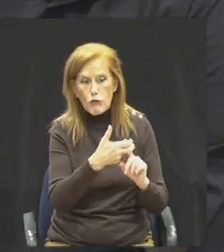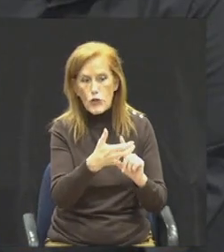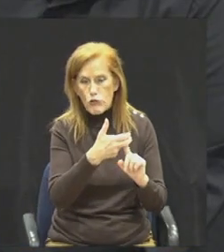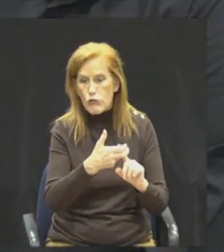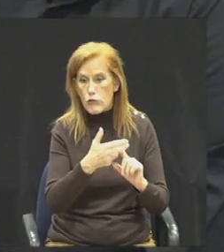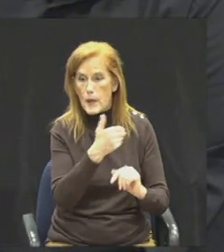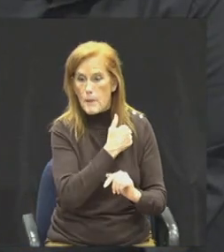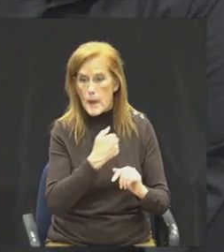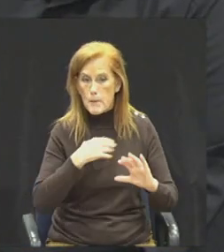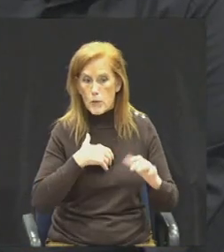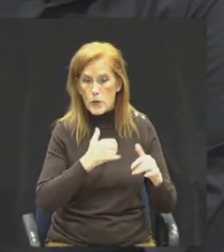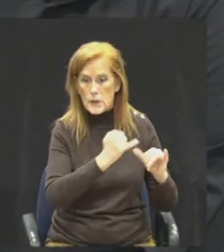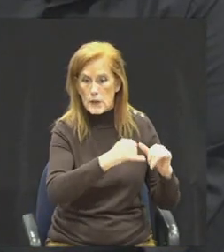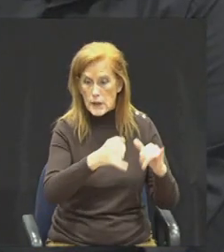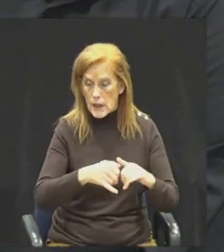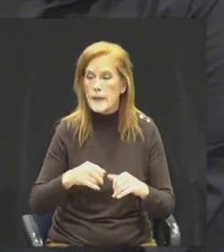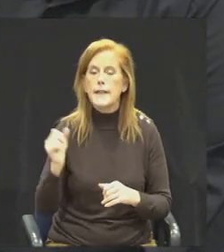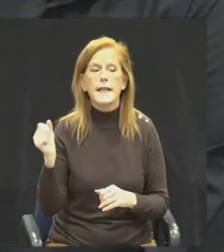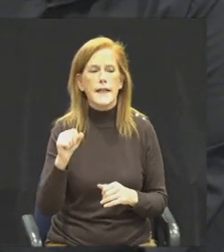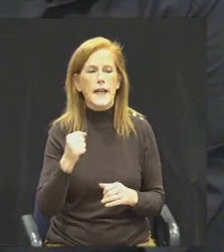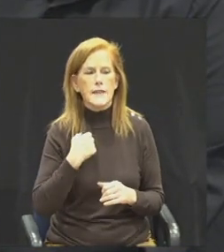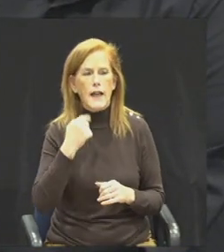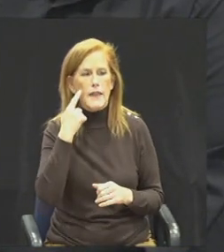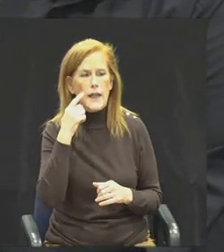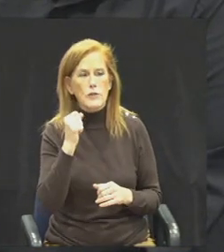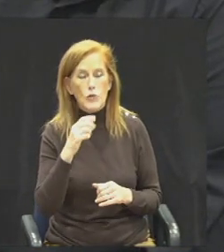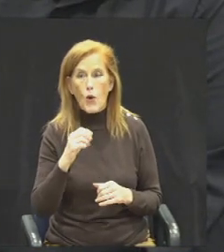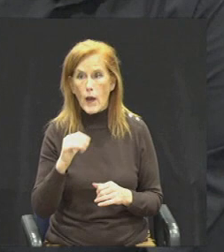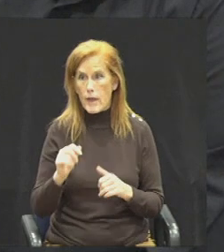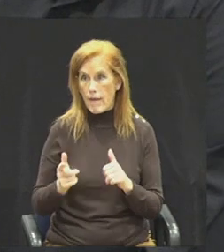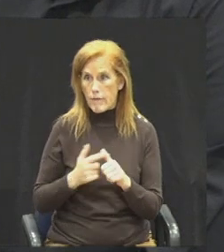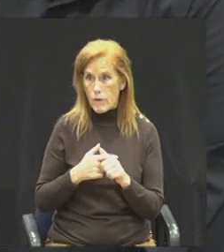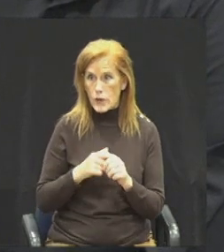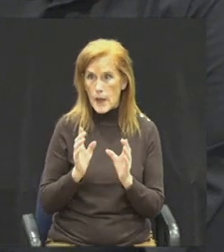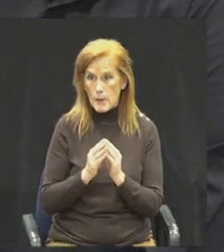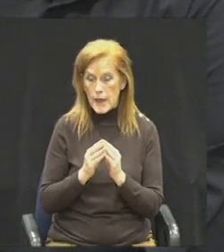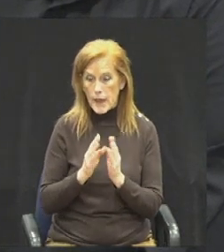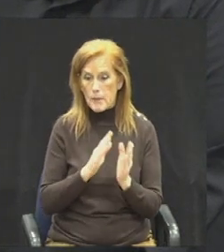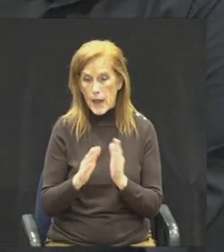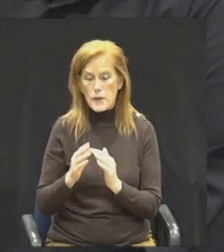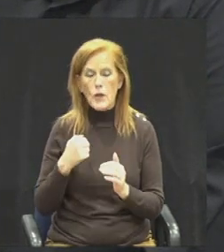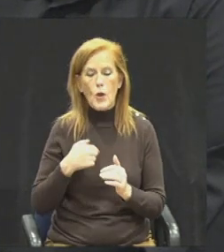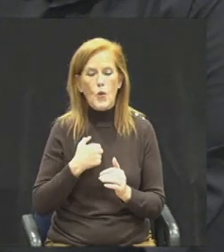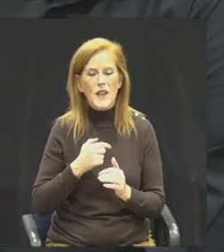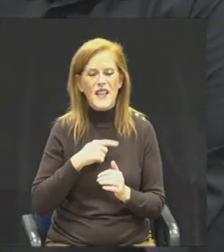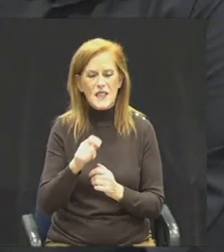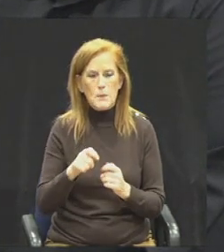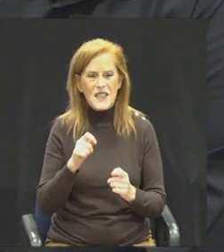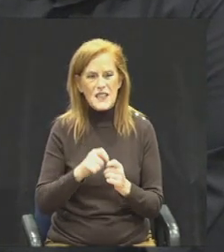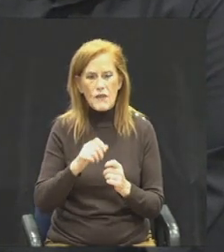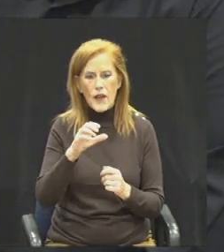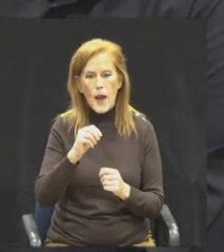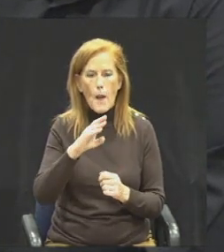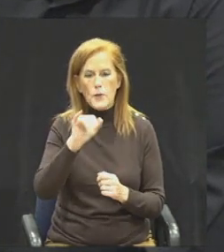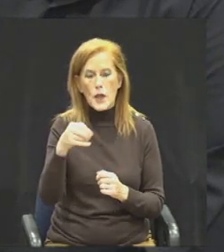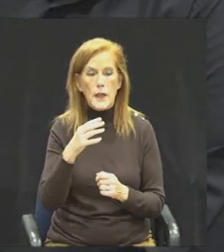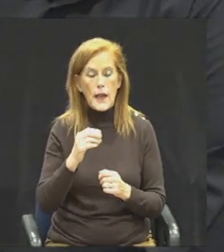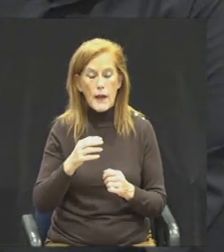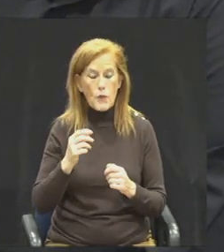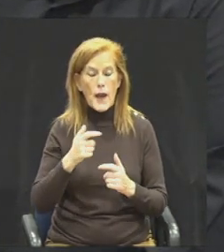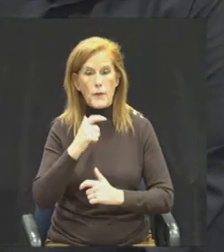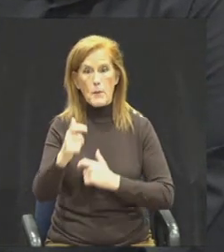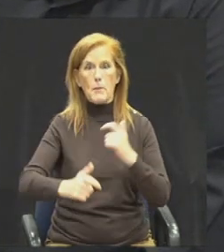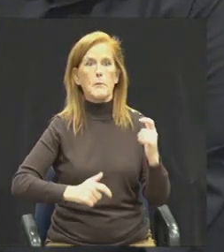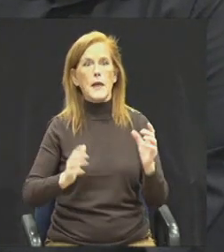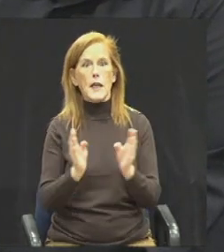Okay. And just because at the planning meeting, we'll want to determine the specific objectives, and if that meeting gets too big, I mean, everybody